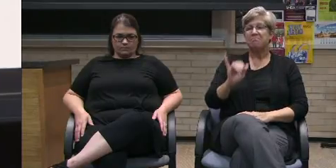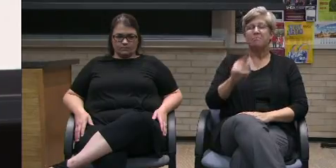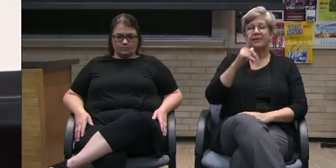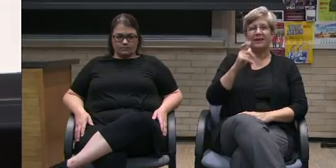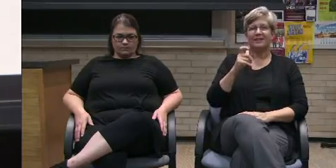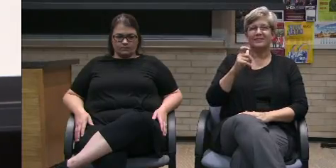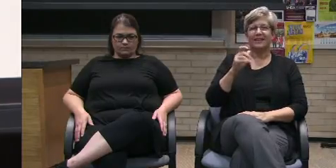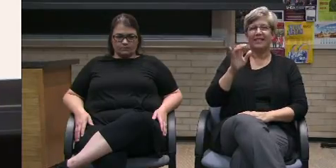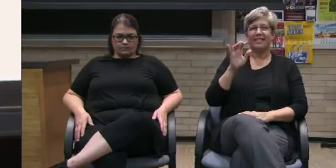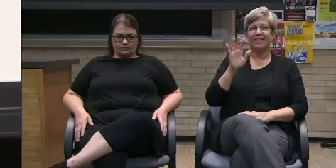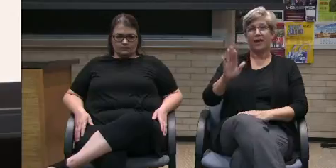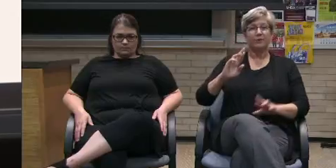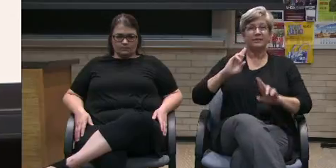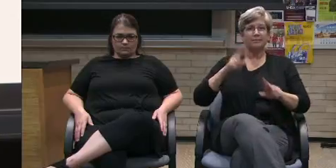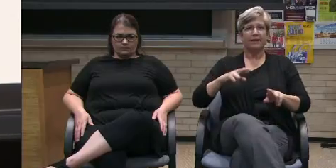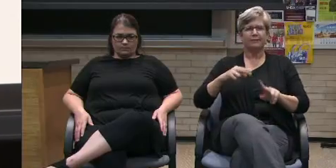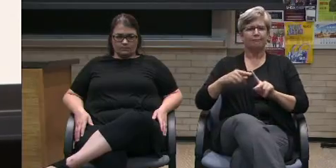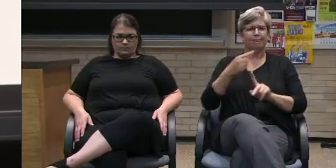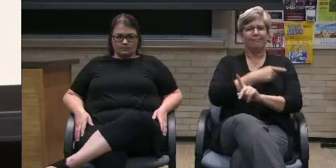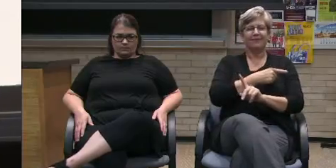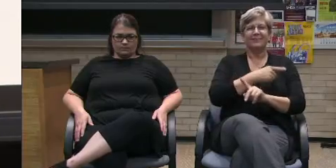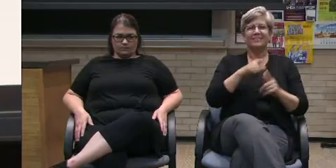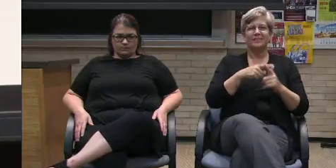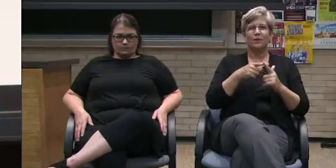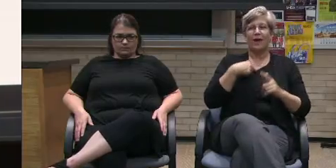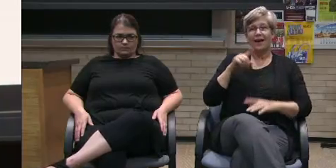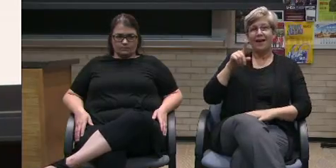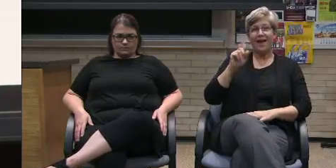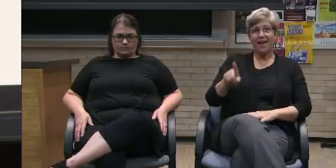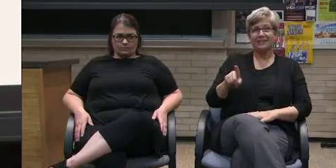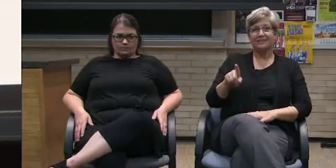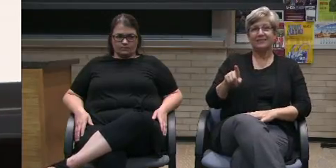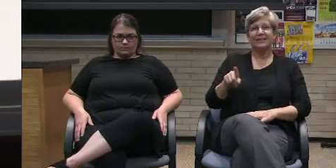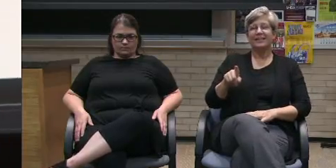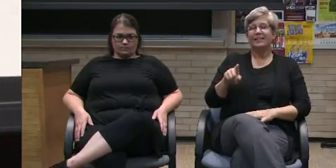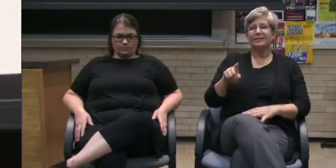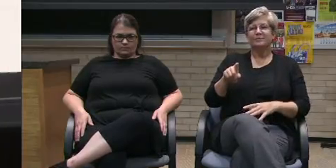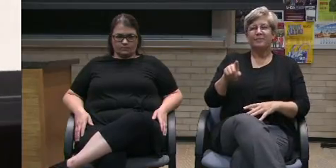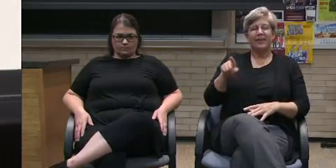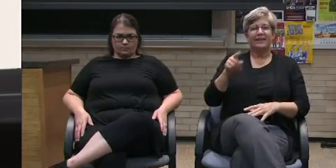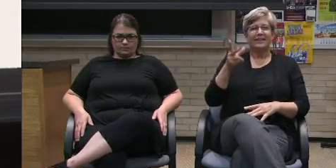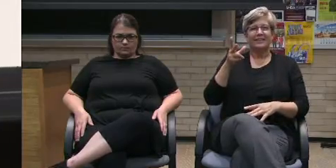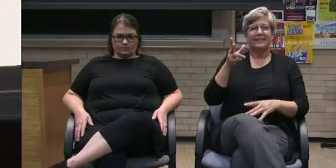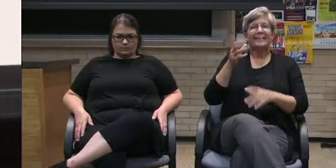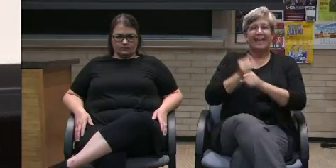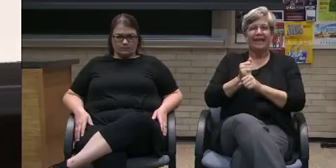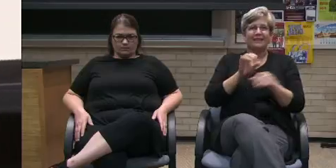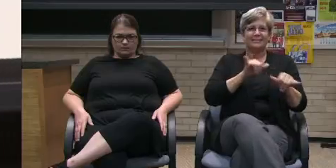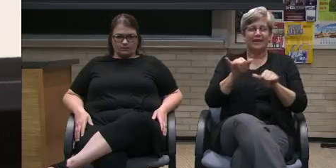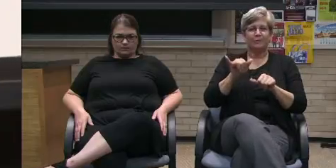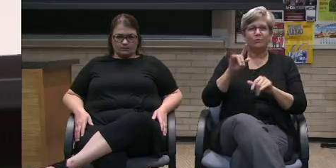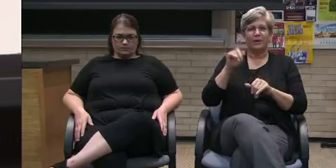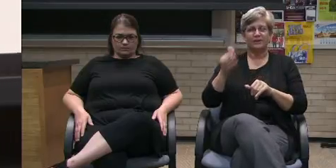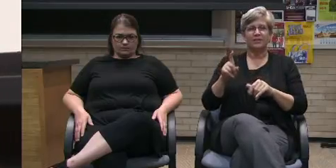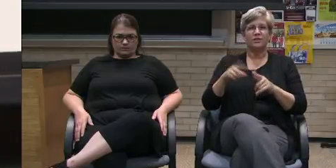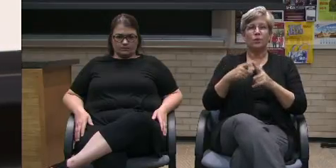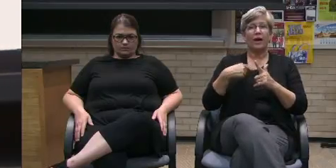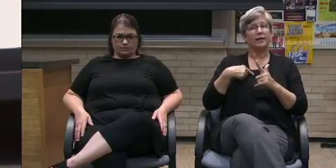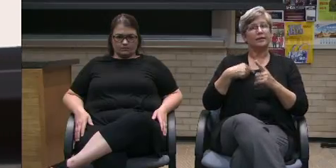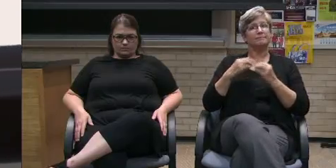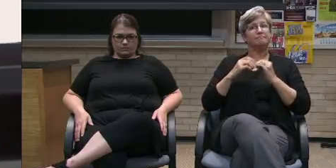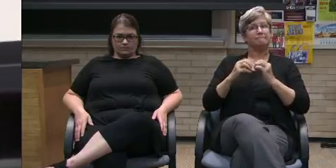was a strategic misstep. You know, I asked the question, it didn't get there, and I actually had a kind of heated conversation with the chair of the